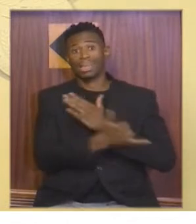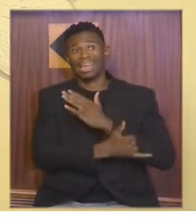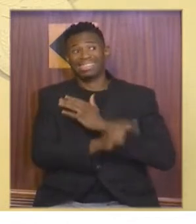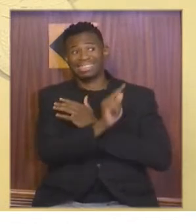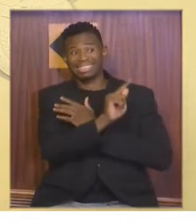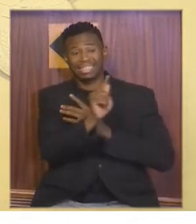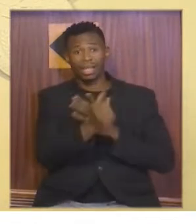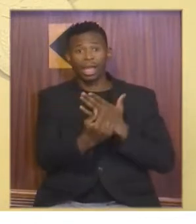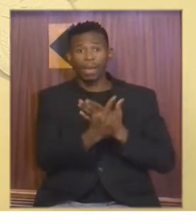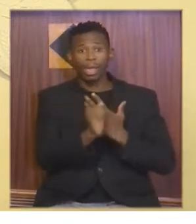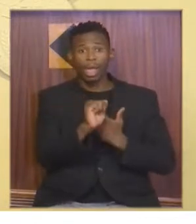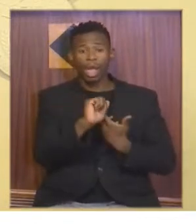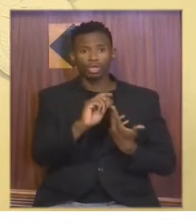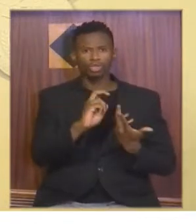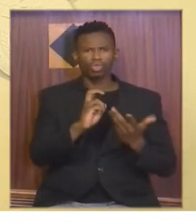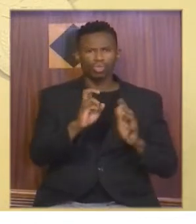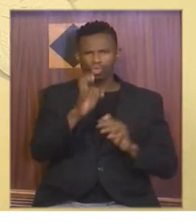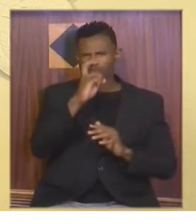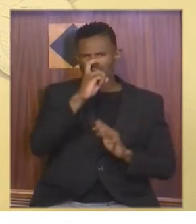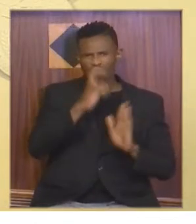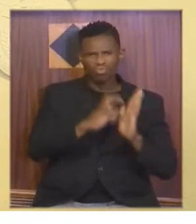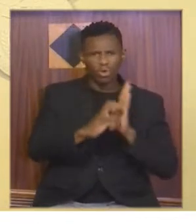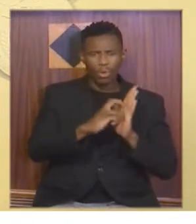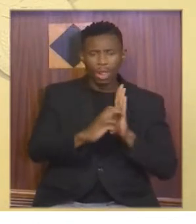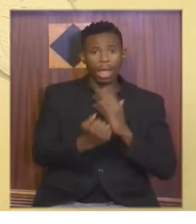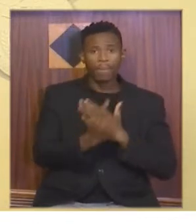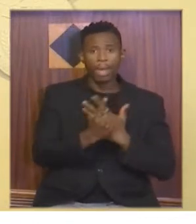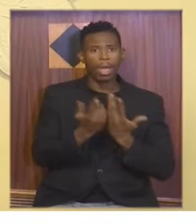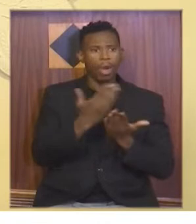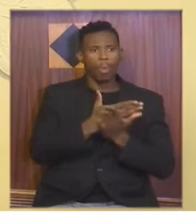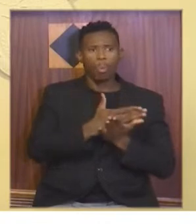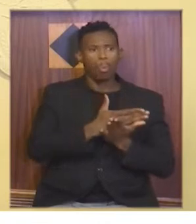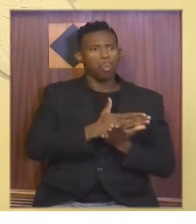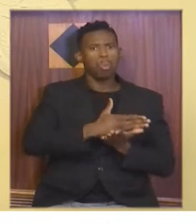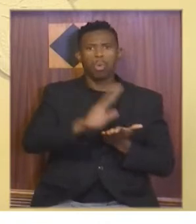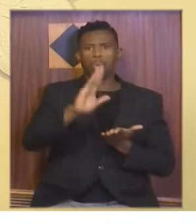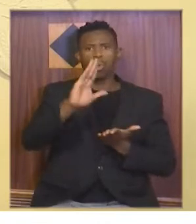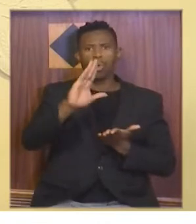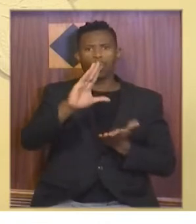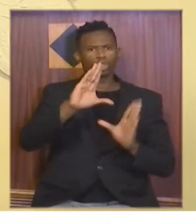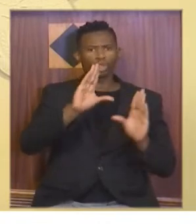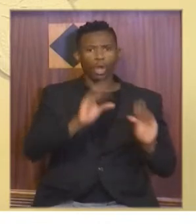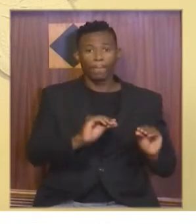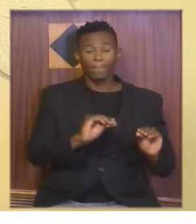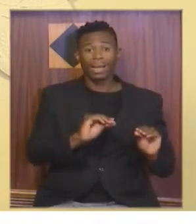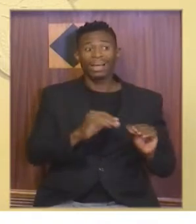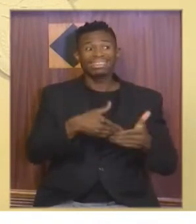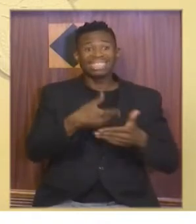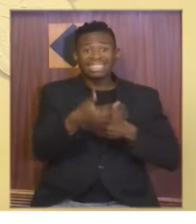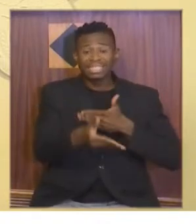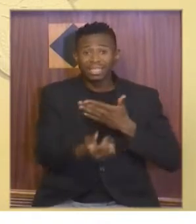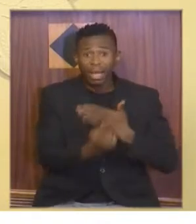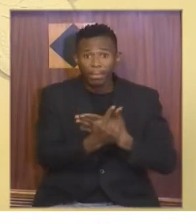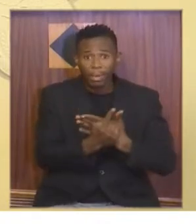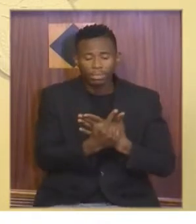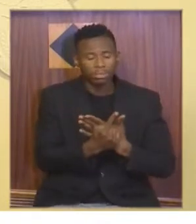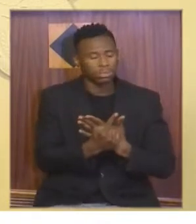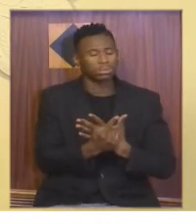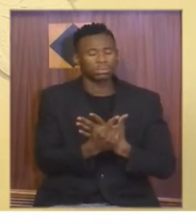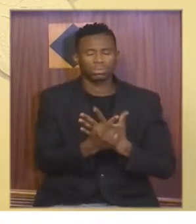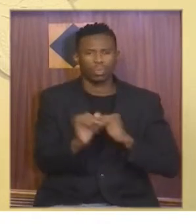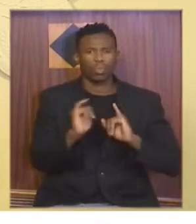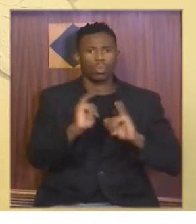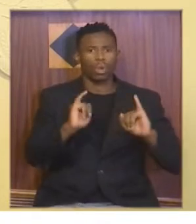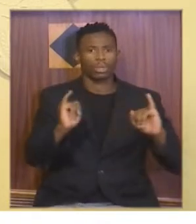restrictions has been followed by a surge, a rise in infections and deaths.